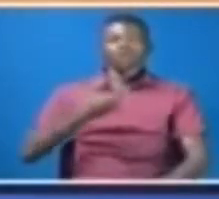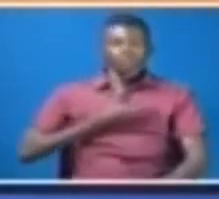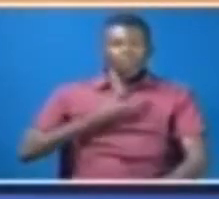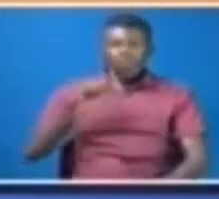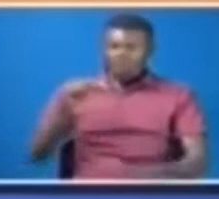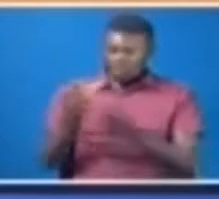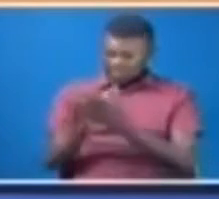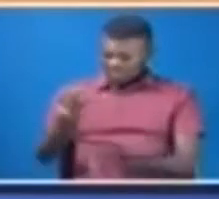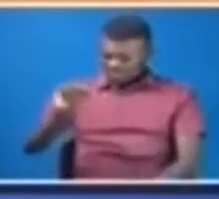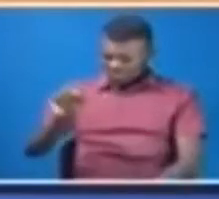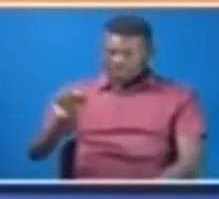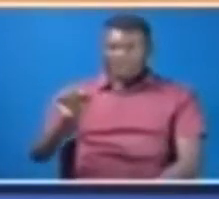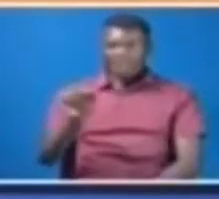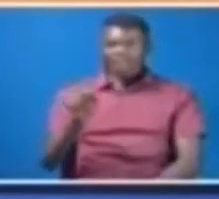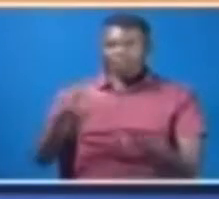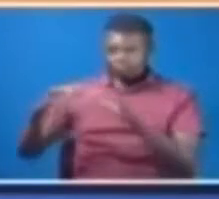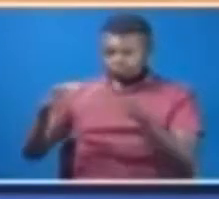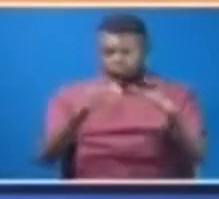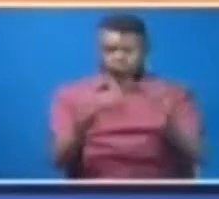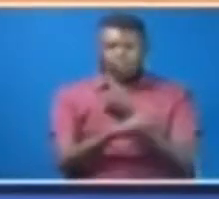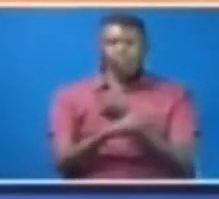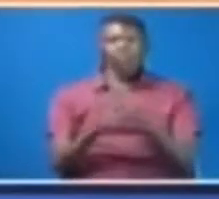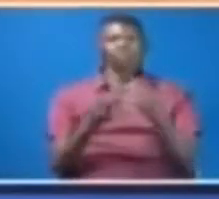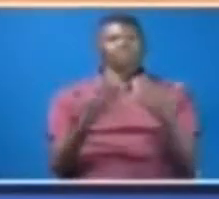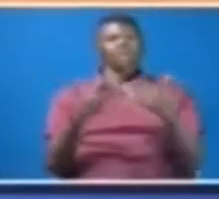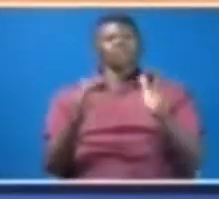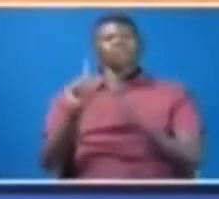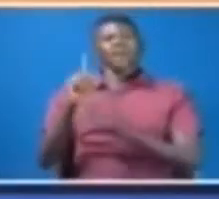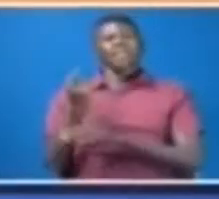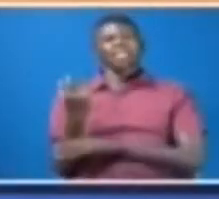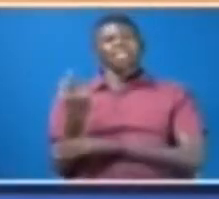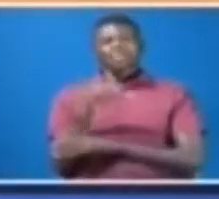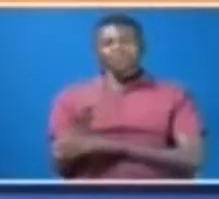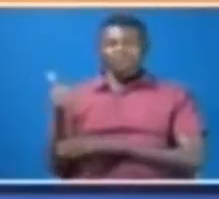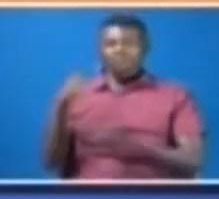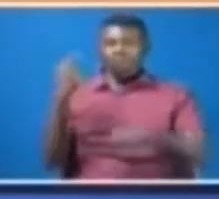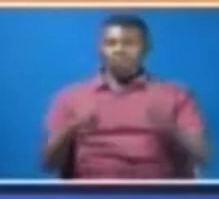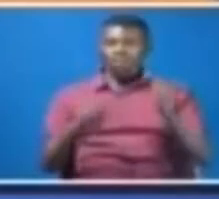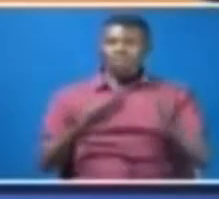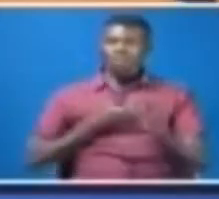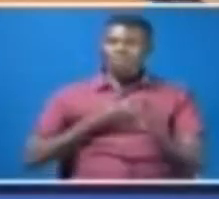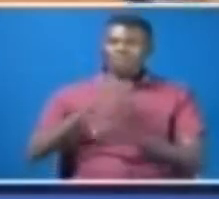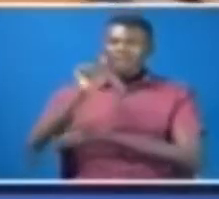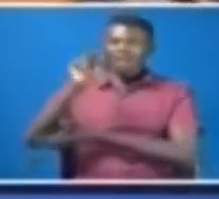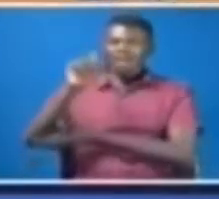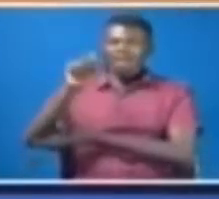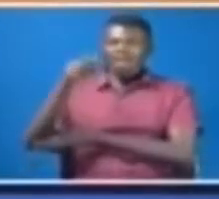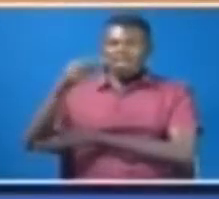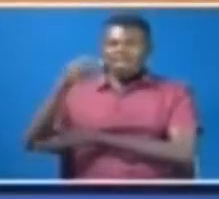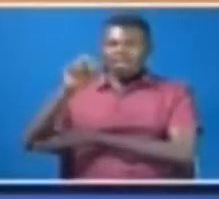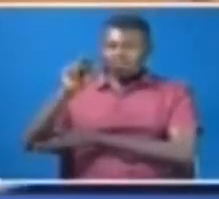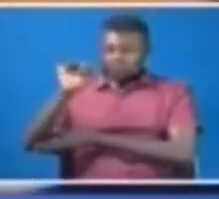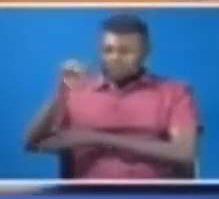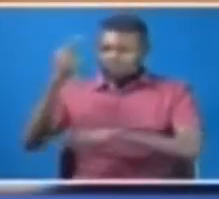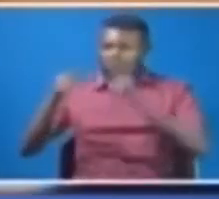silver in ESP category, losing by 1 second to the gold winner. Others who bagged medals were Anthony Wahome, who won a silver